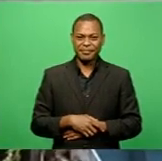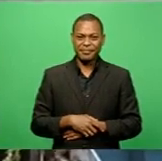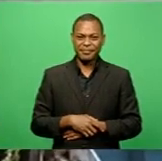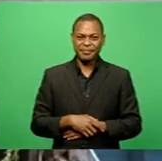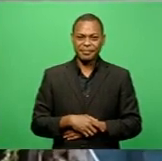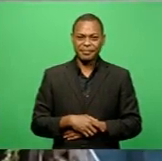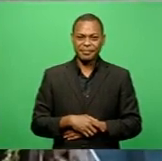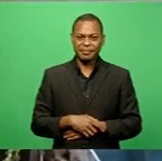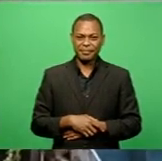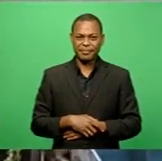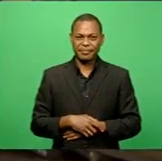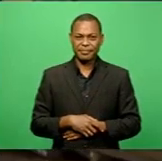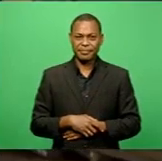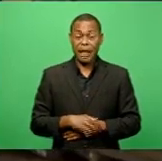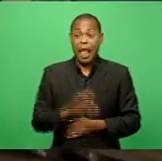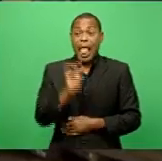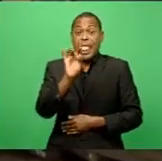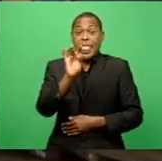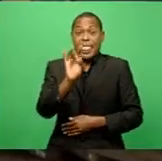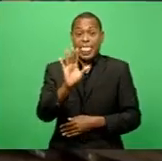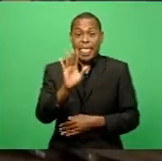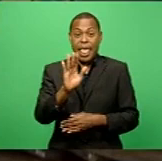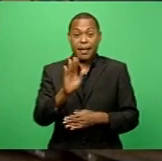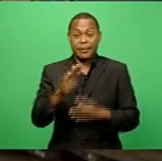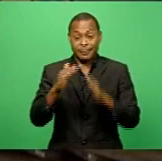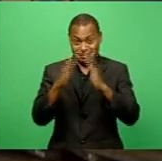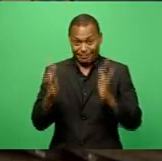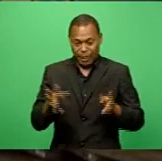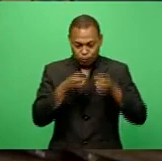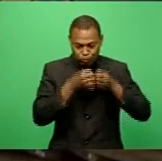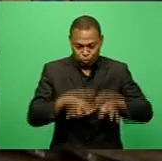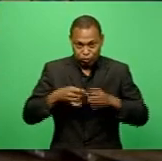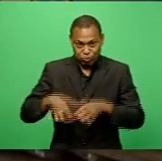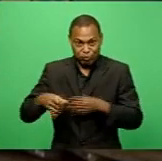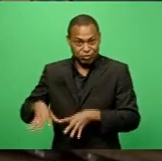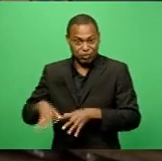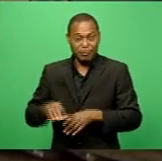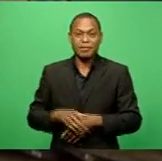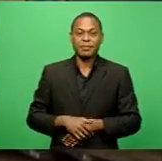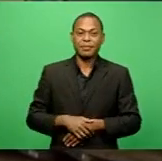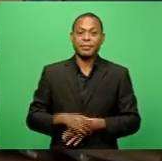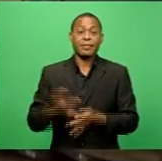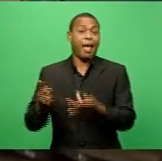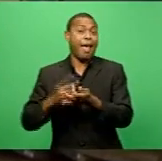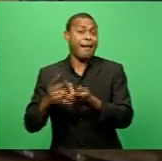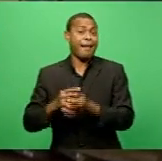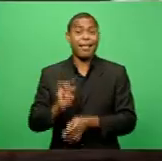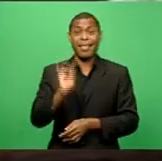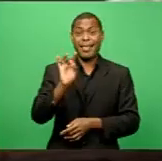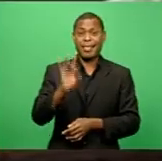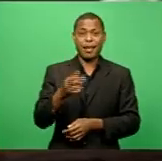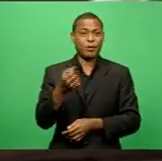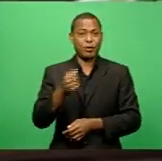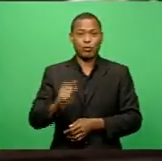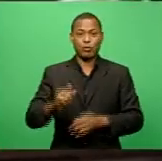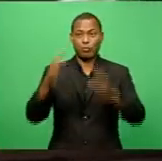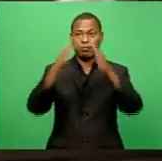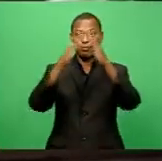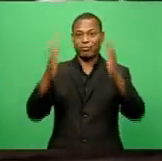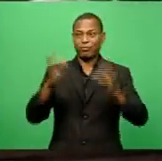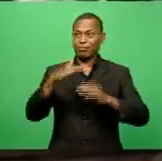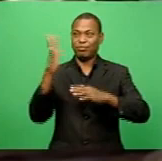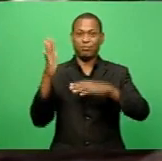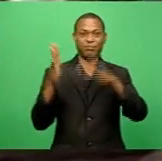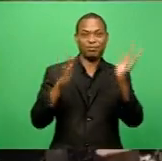He says 10 homes were destroyed by Tisiasa, while another 10 houses are without roofs or walls.